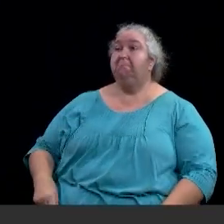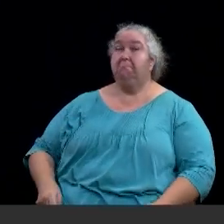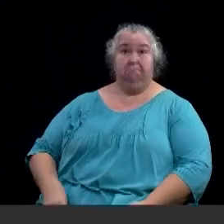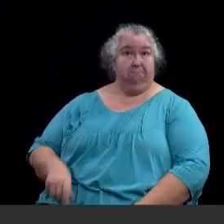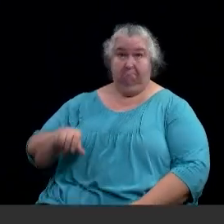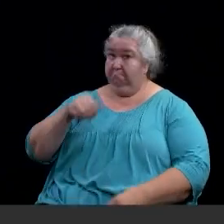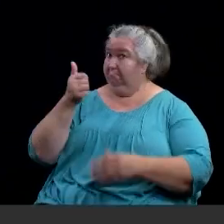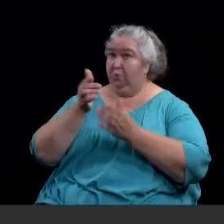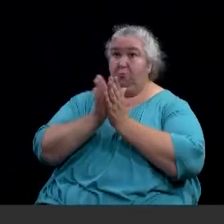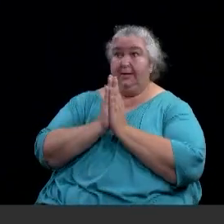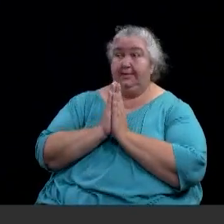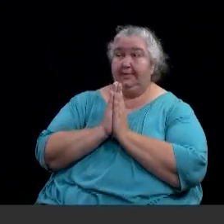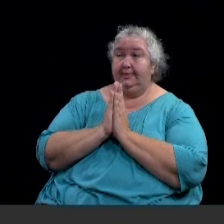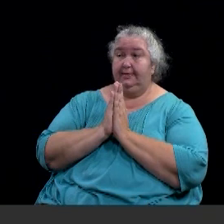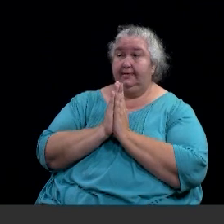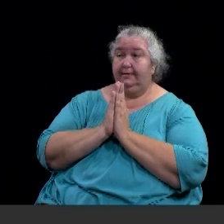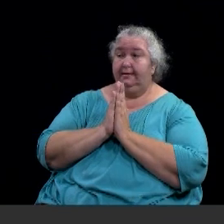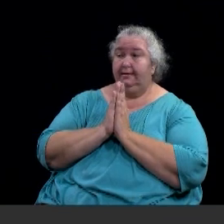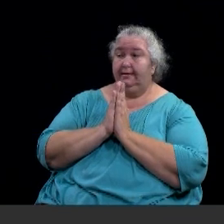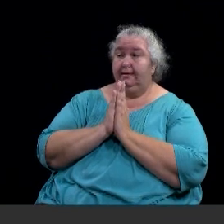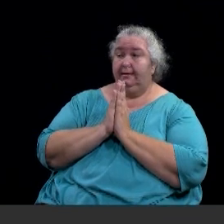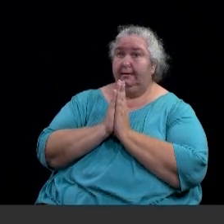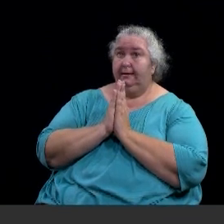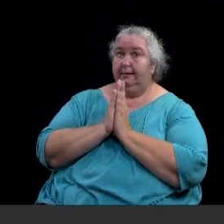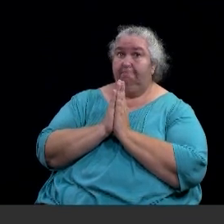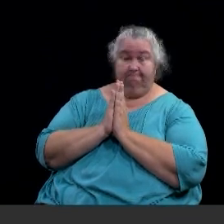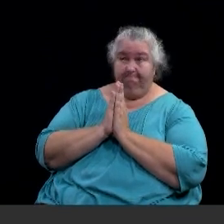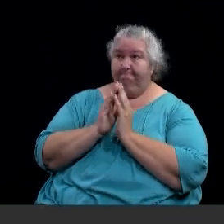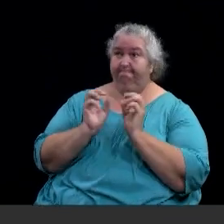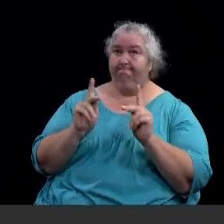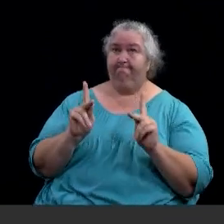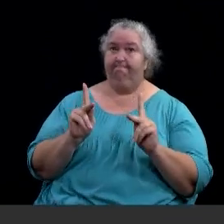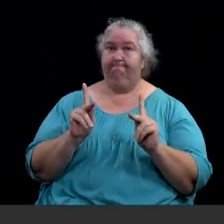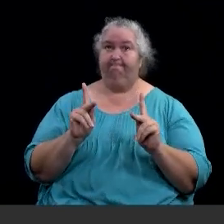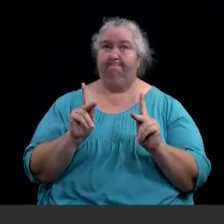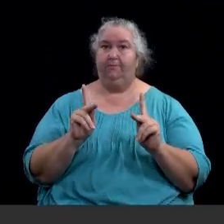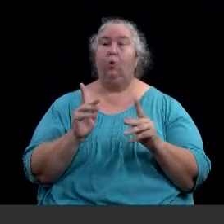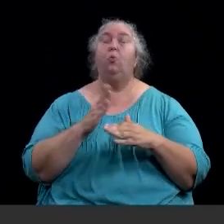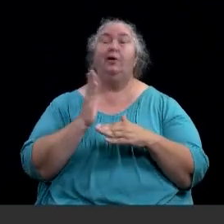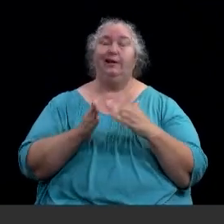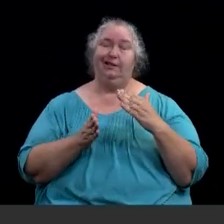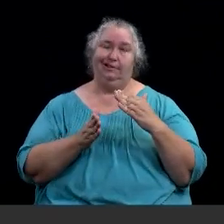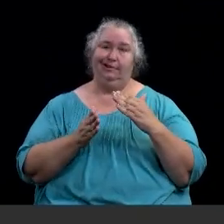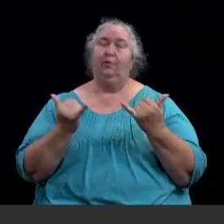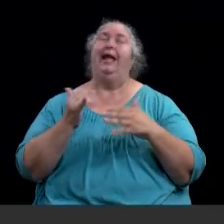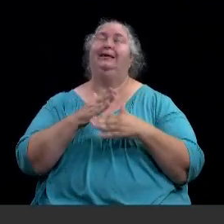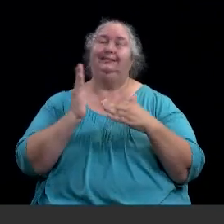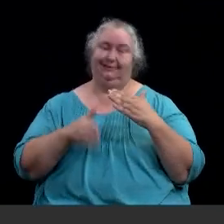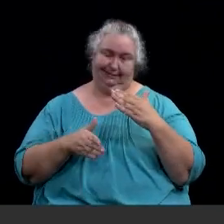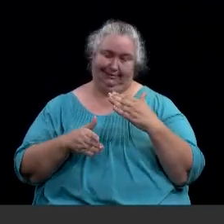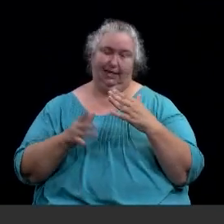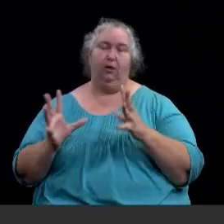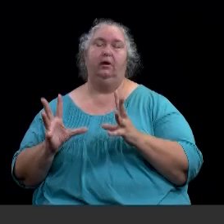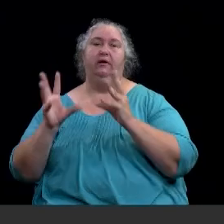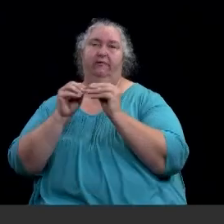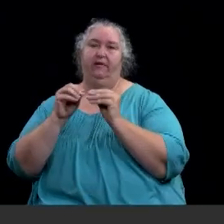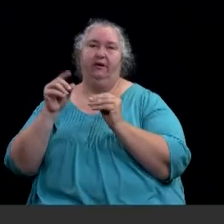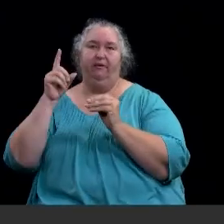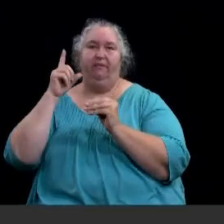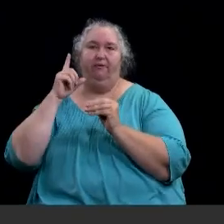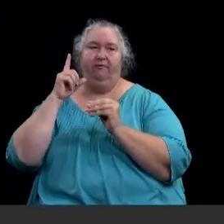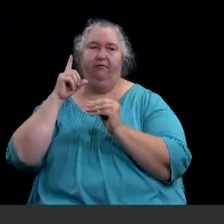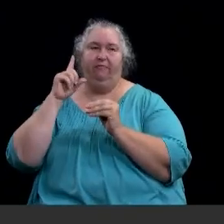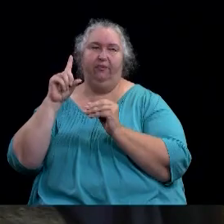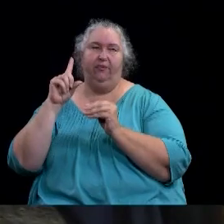Okay, we will now recess the work session and reconvene regular session for executive session as read into the record by the city secretary at 5:14